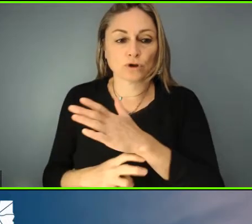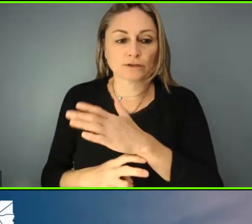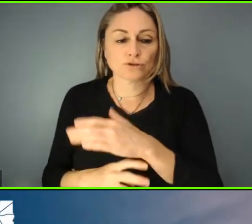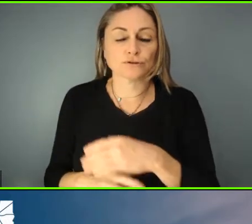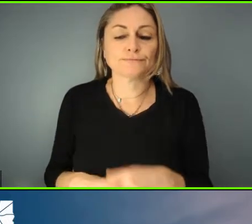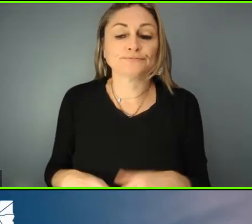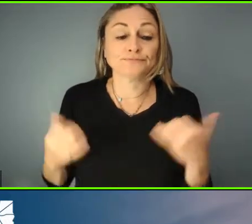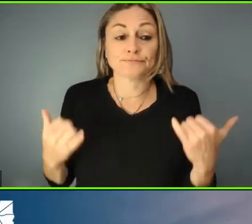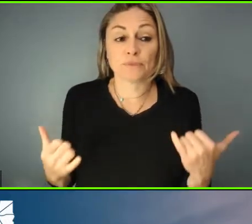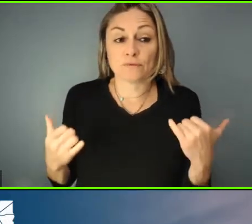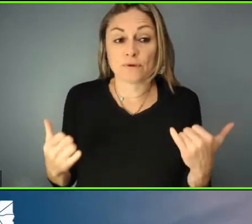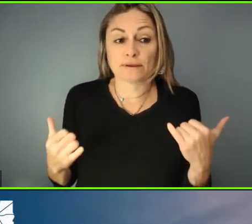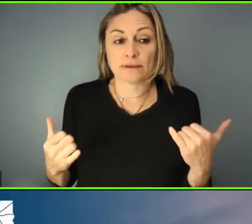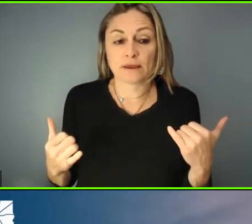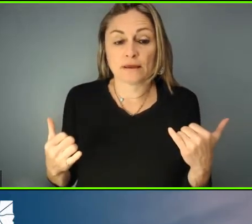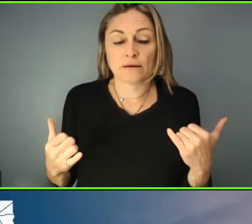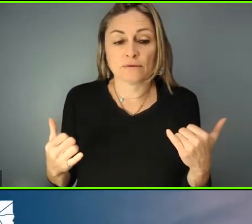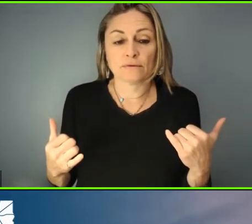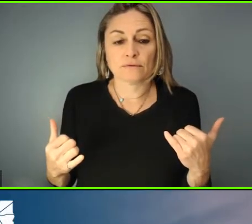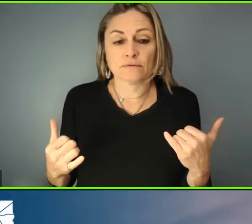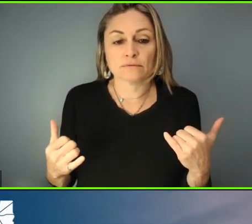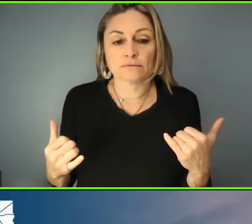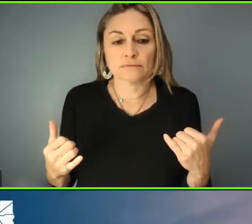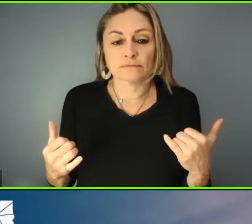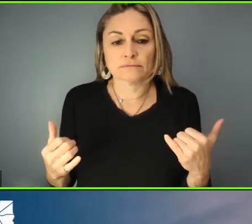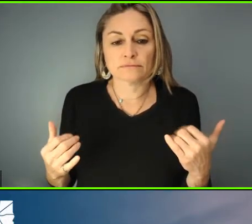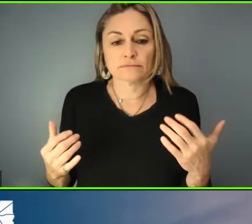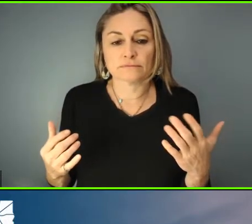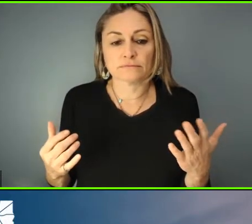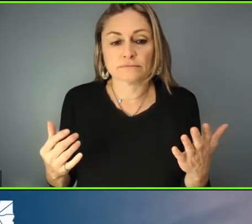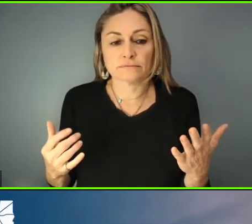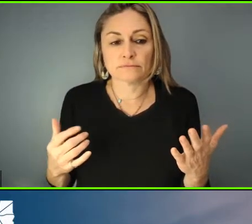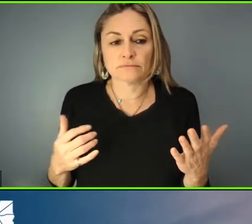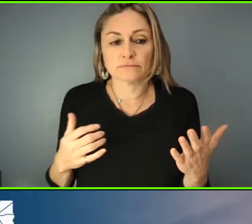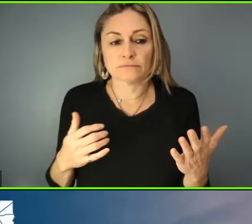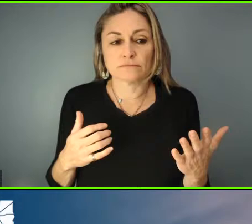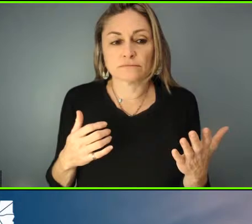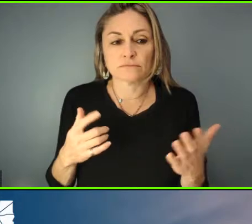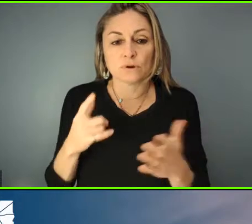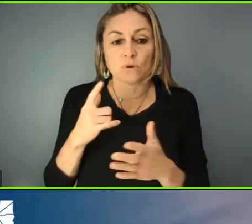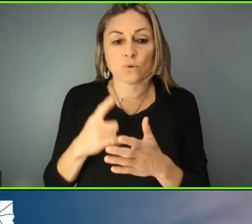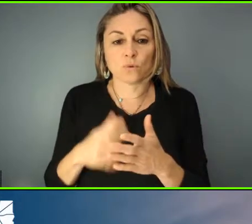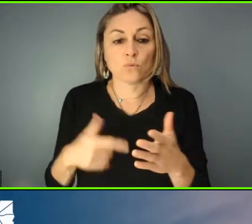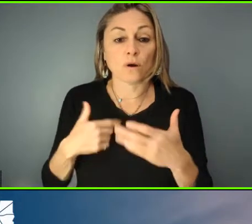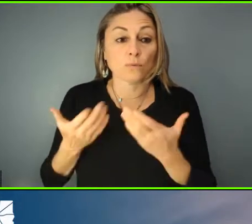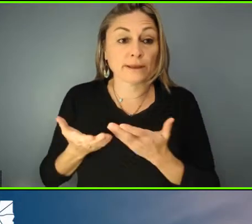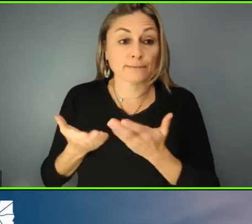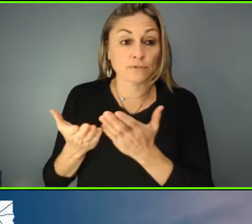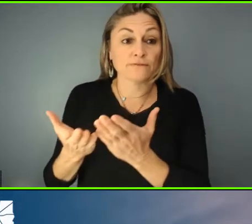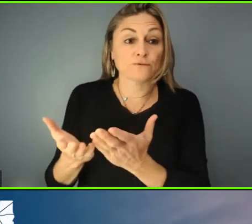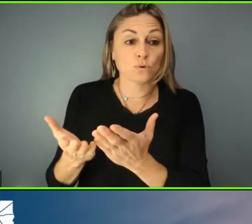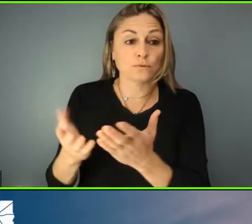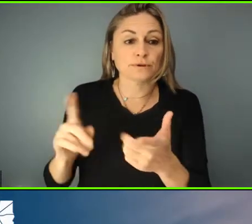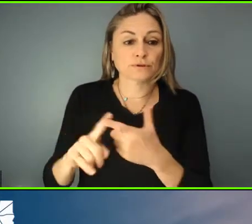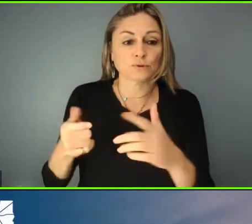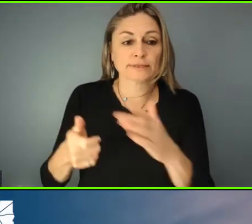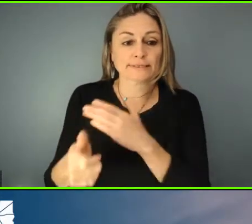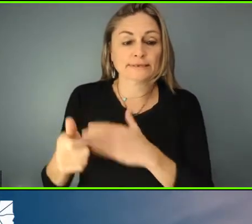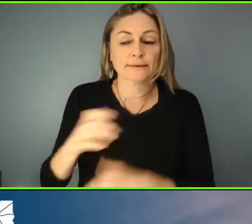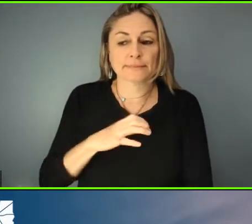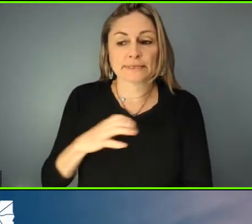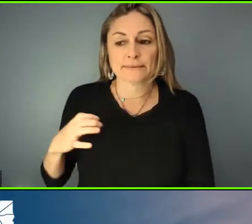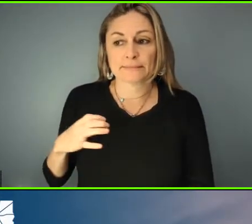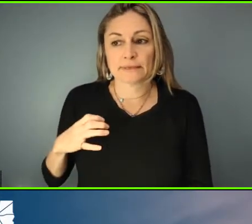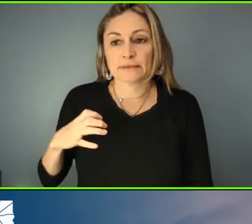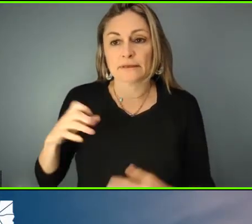Currently, we are looking at what we have put forward to the subcommittee of